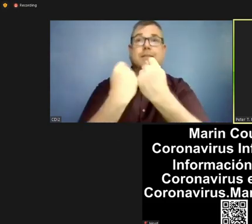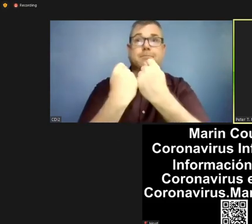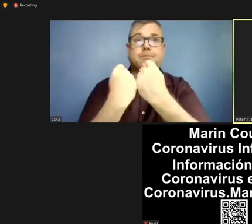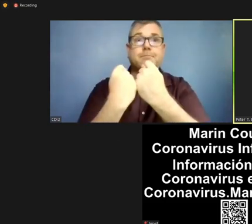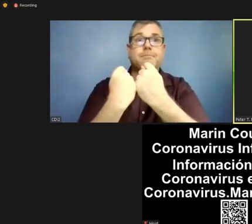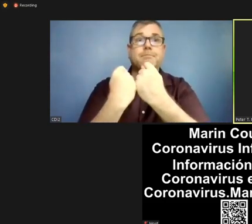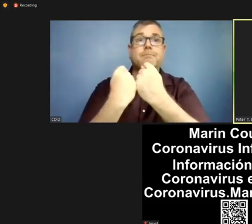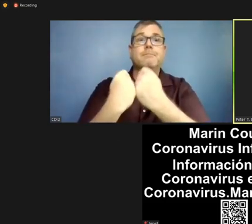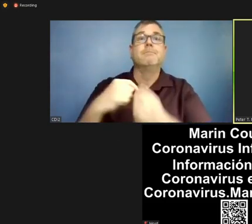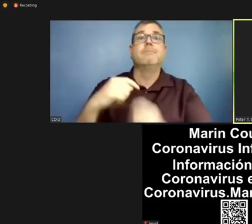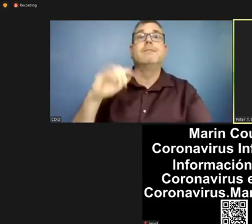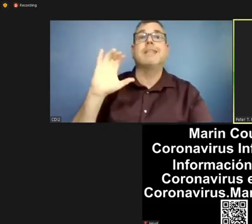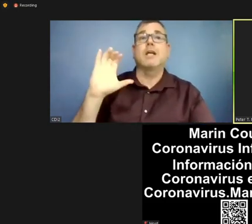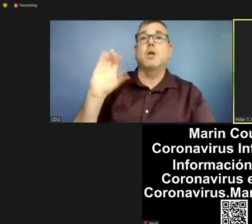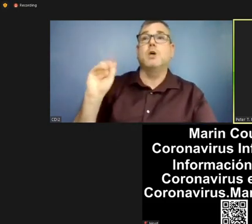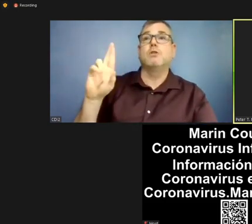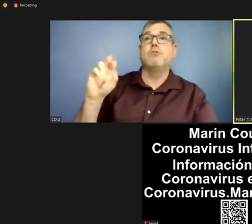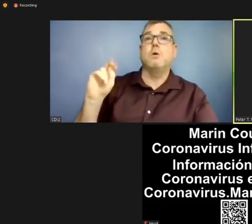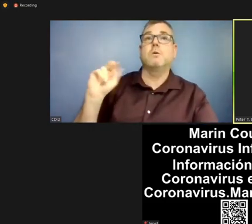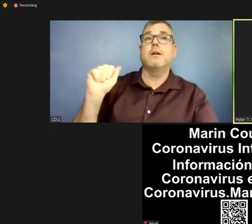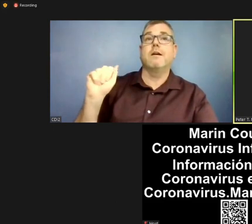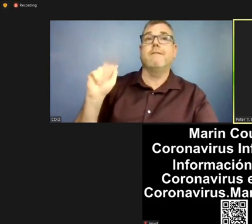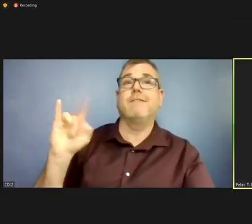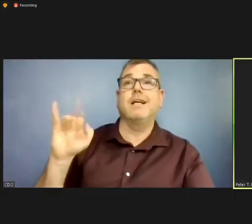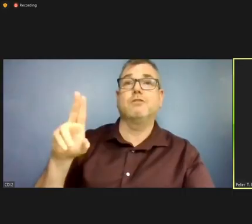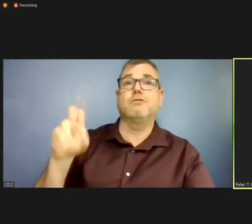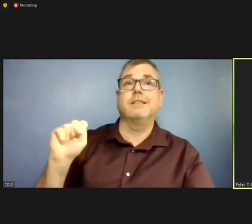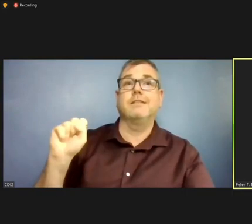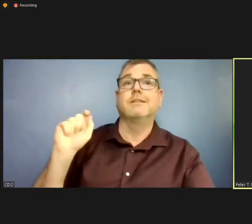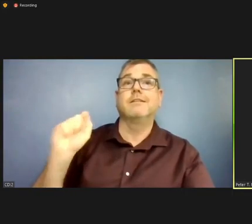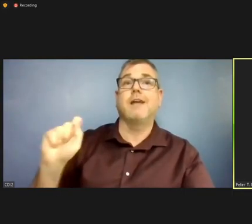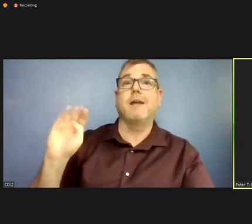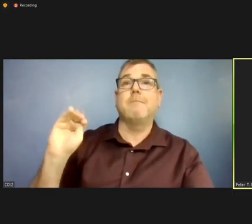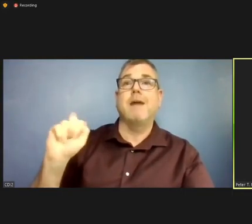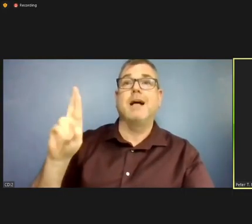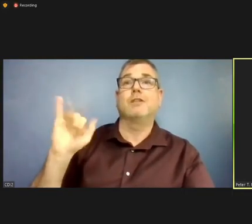coronavirus.marinhhs.org/contact. Thank you all for being here.